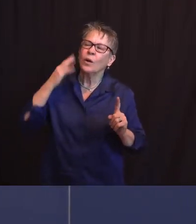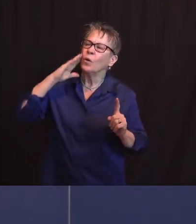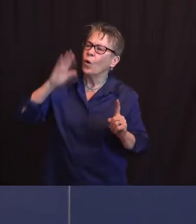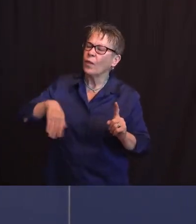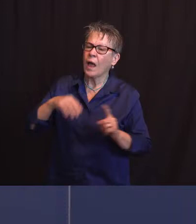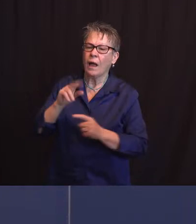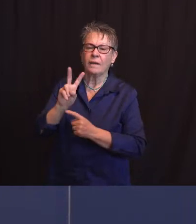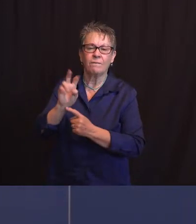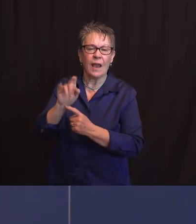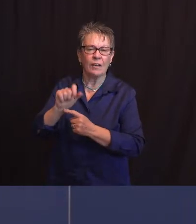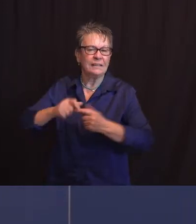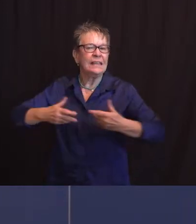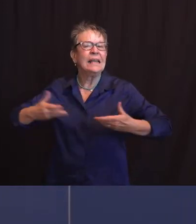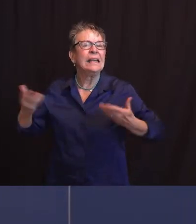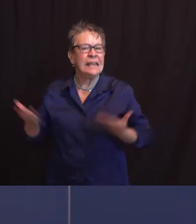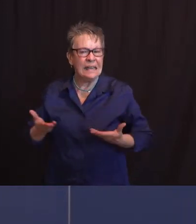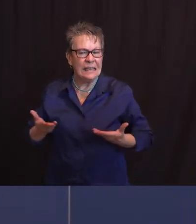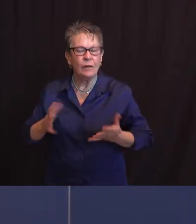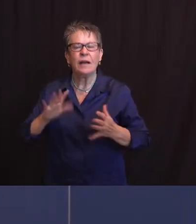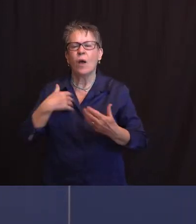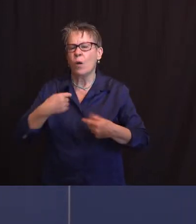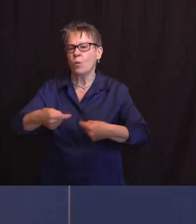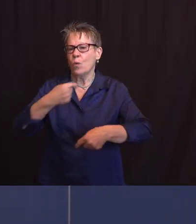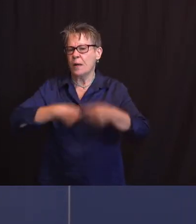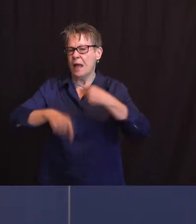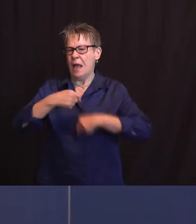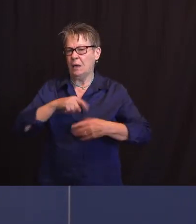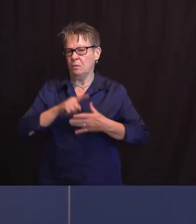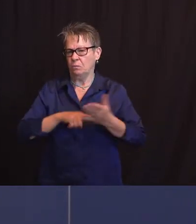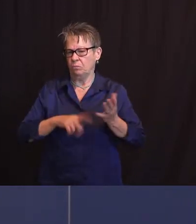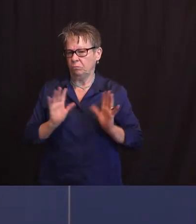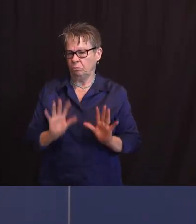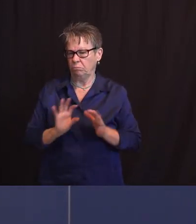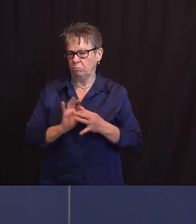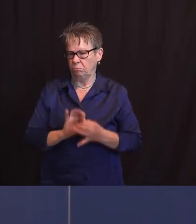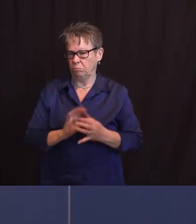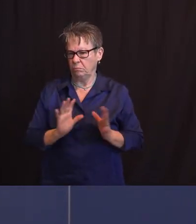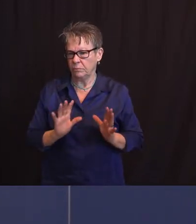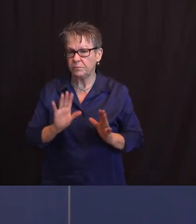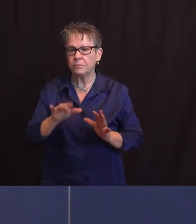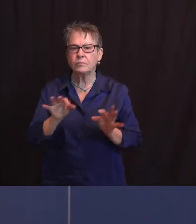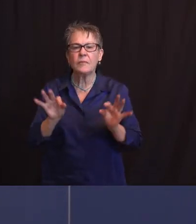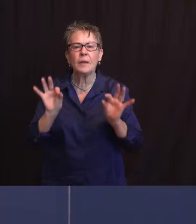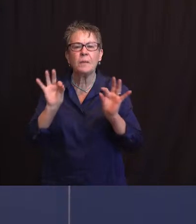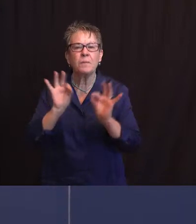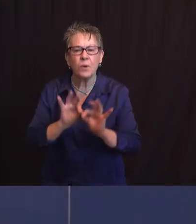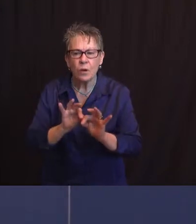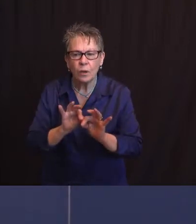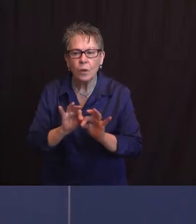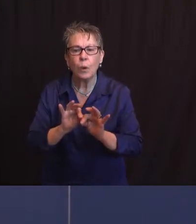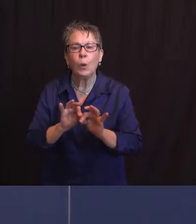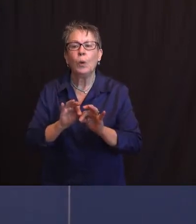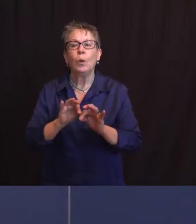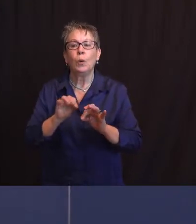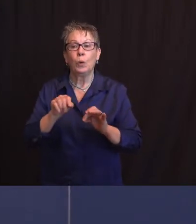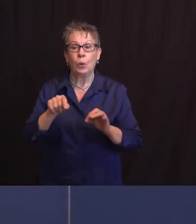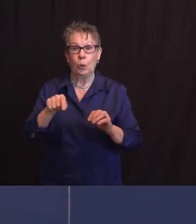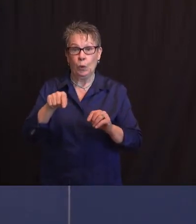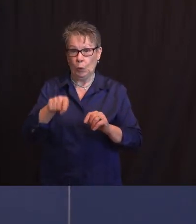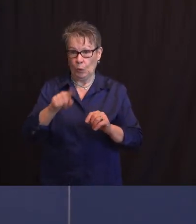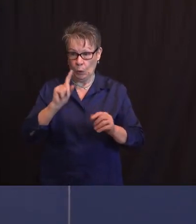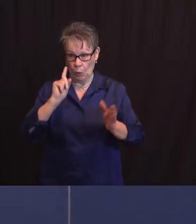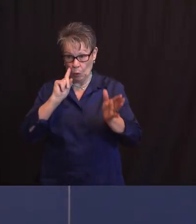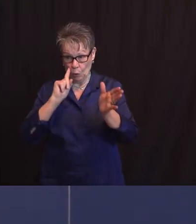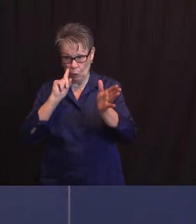really important to keep in mind that it is absolutely critical at the point that you identify that you're a